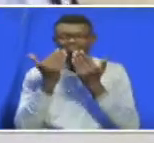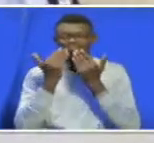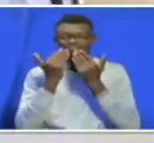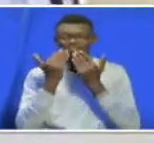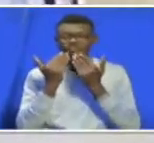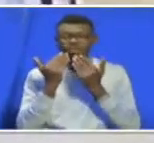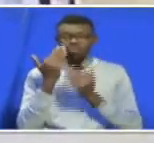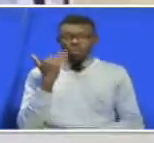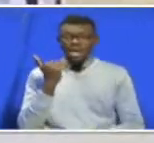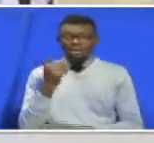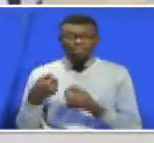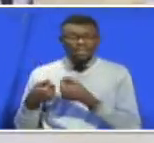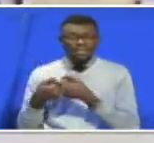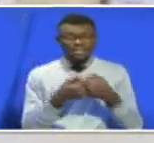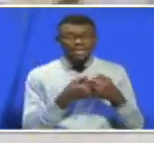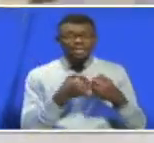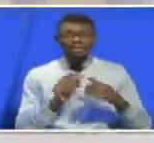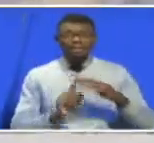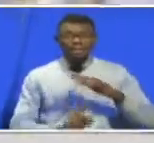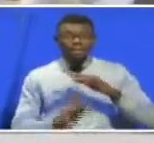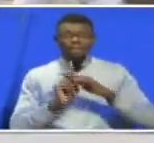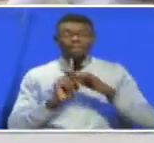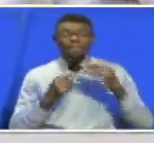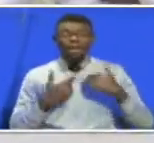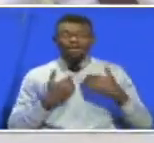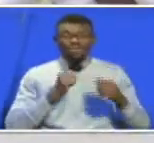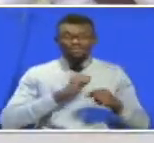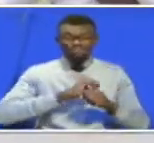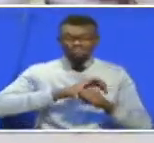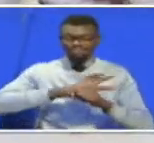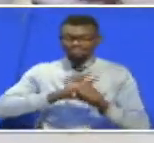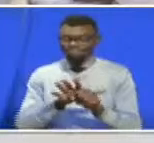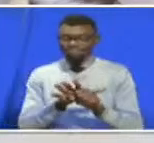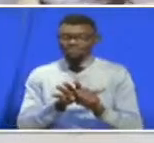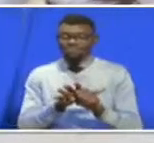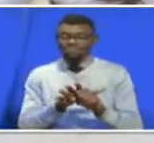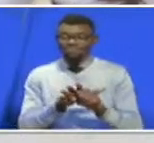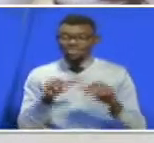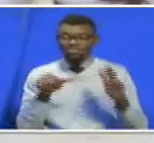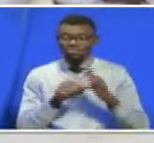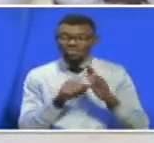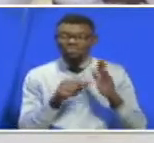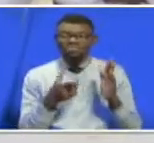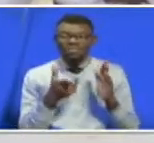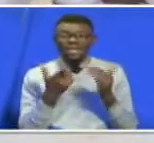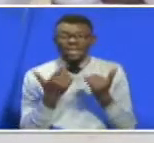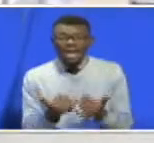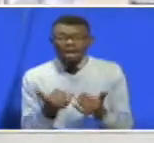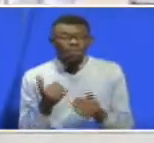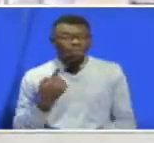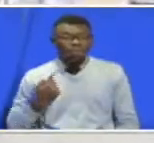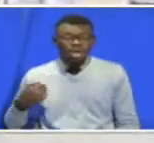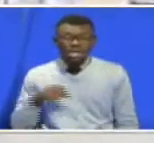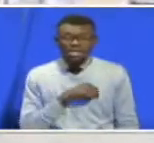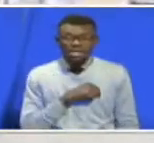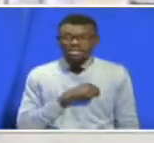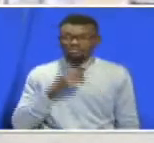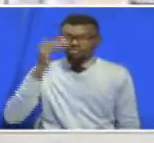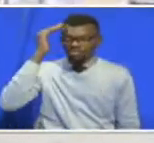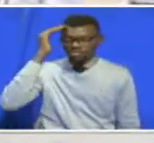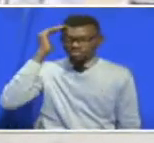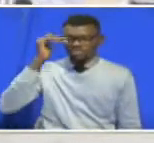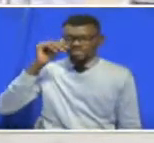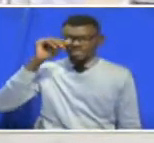the challenges due to the COVID threat, we were assured by the Kenyan